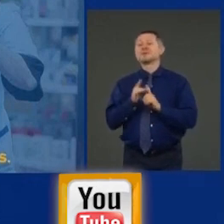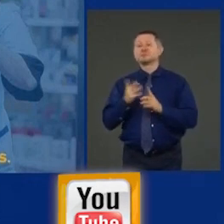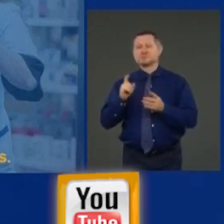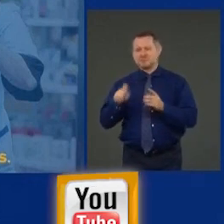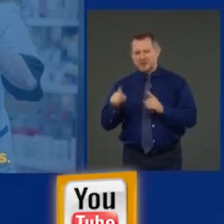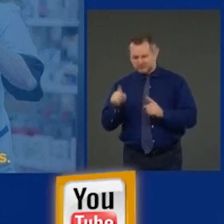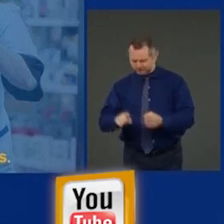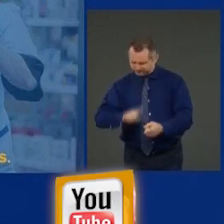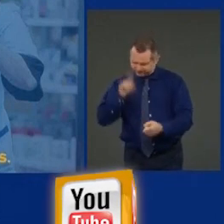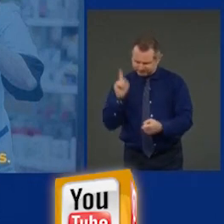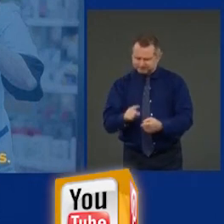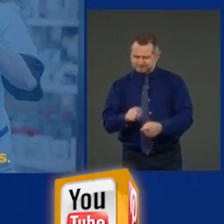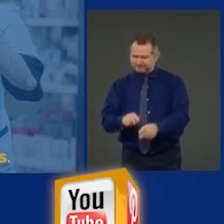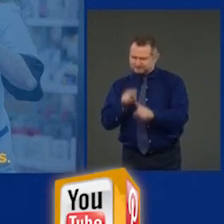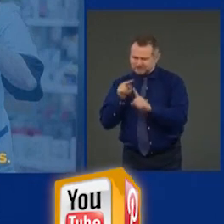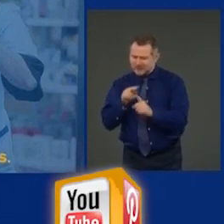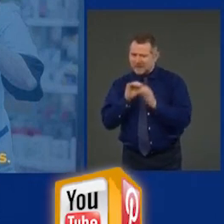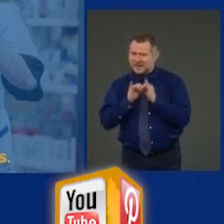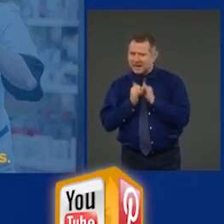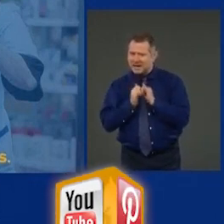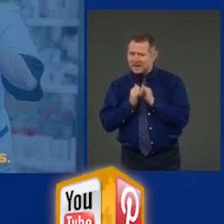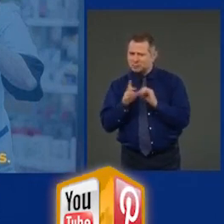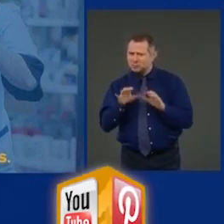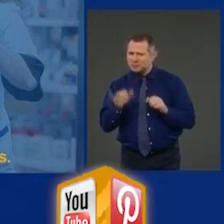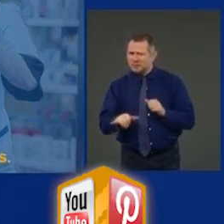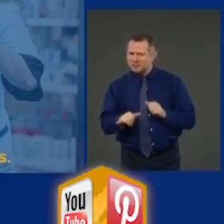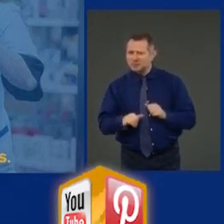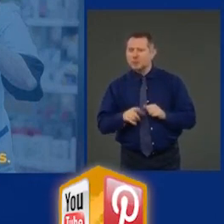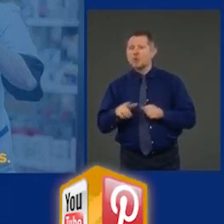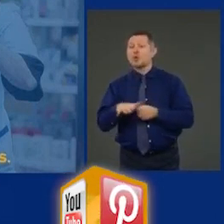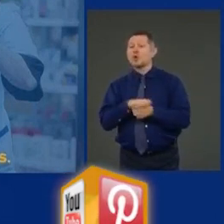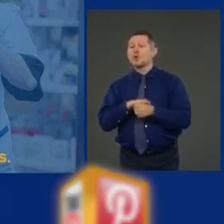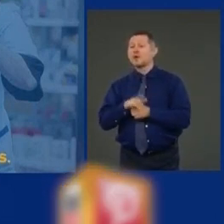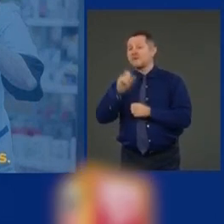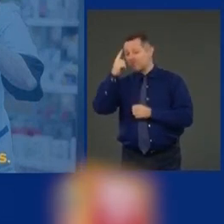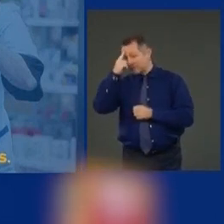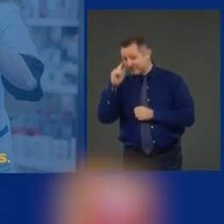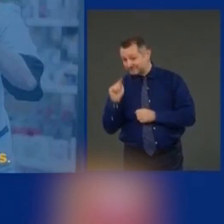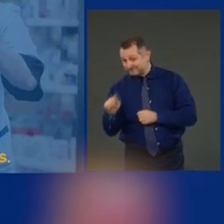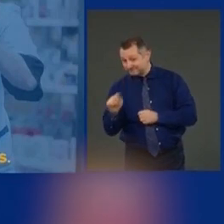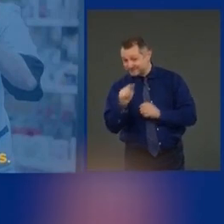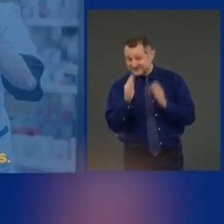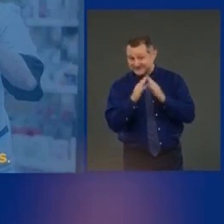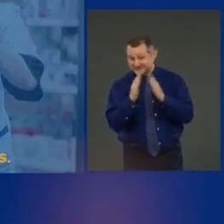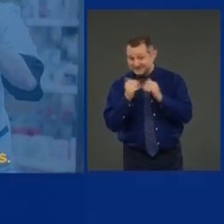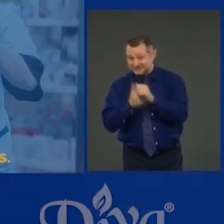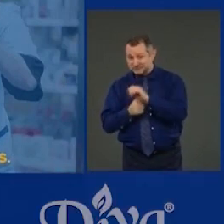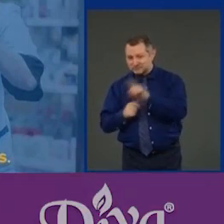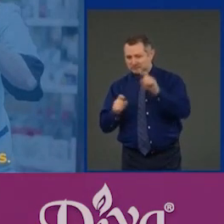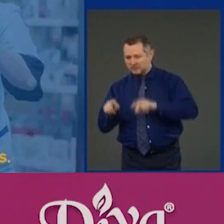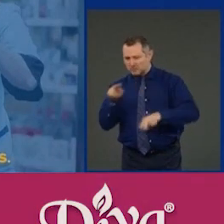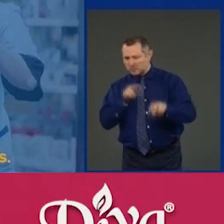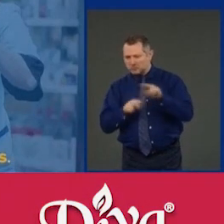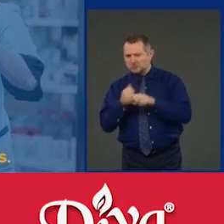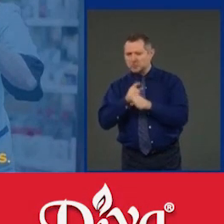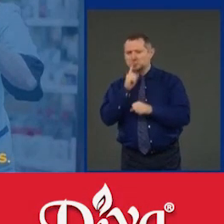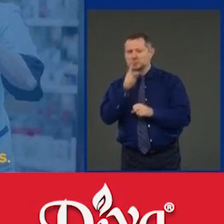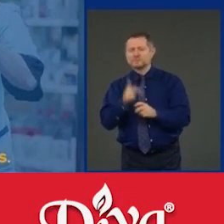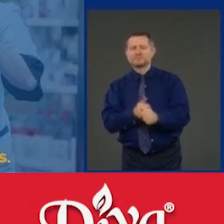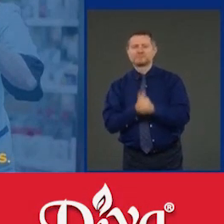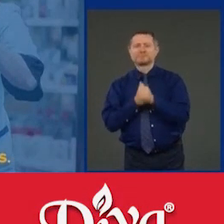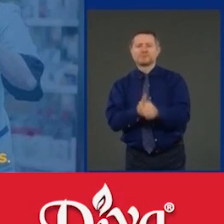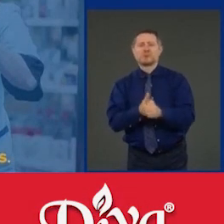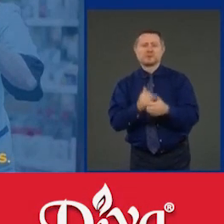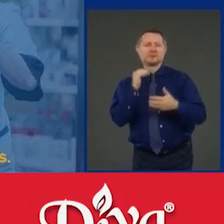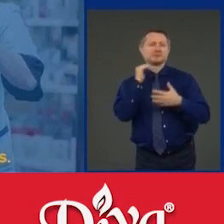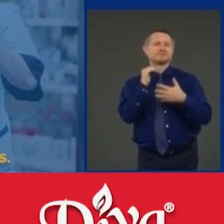The key to that is the local governments being diligent on compliance. And I have